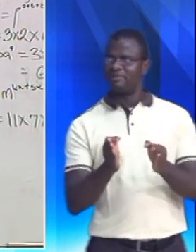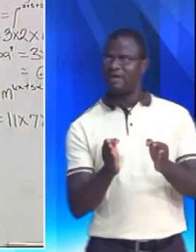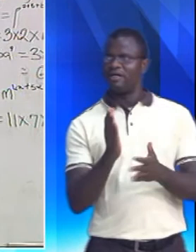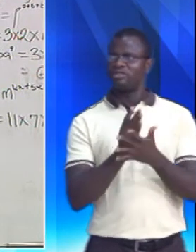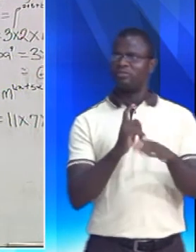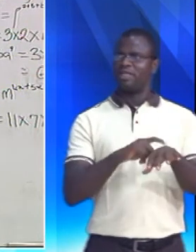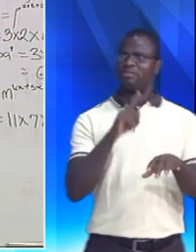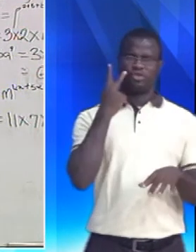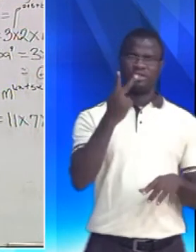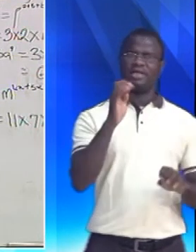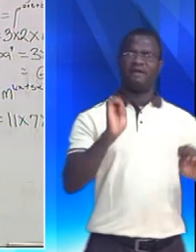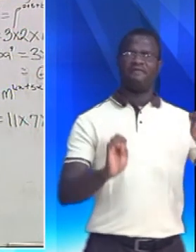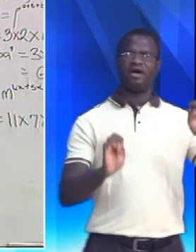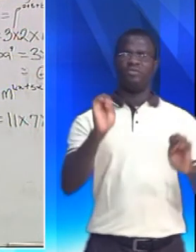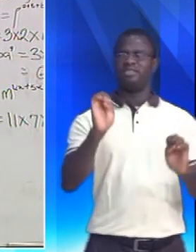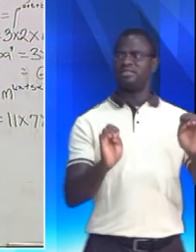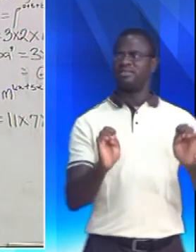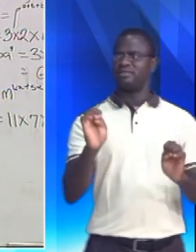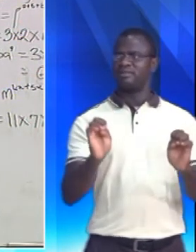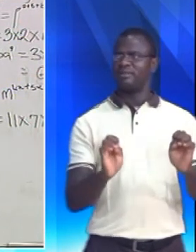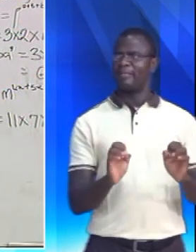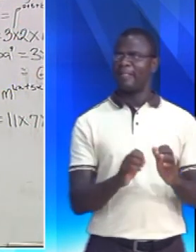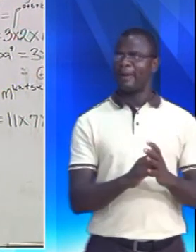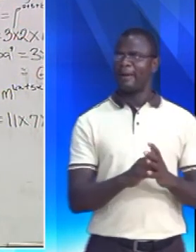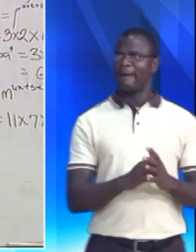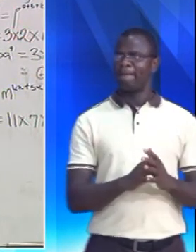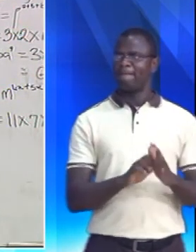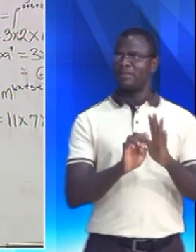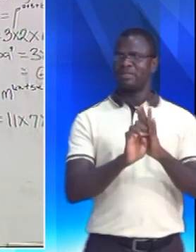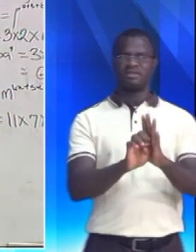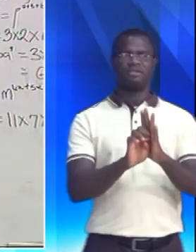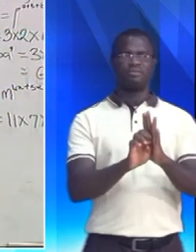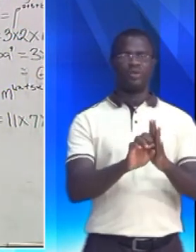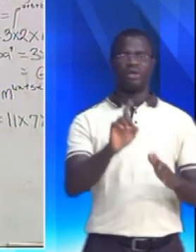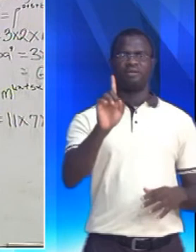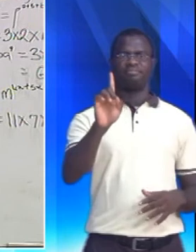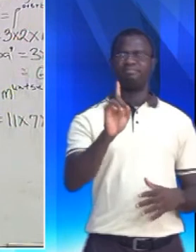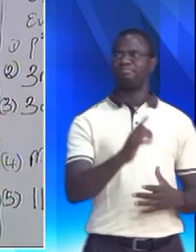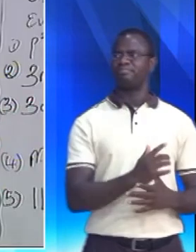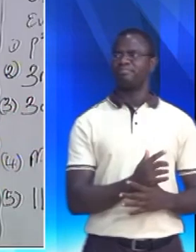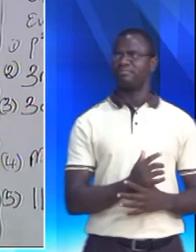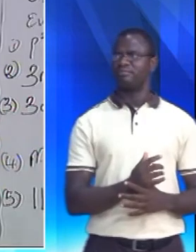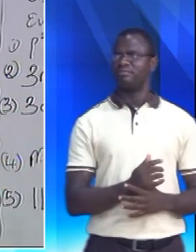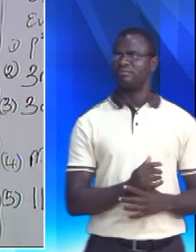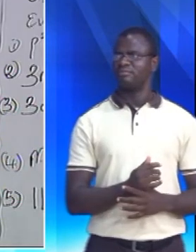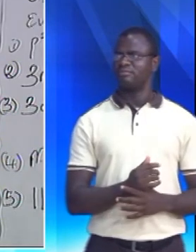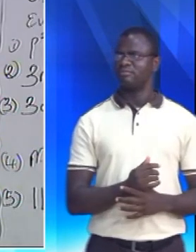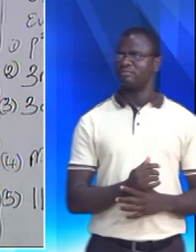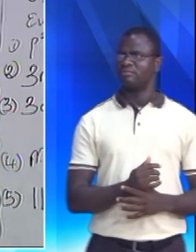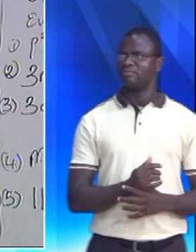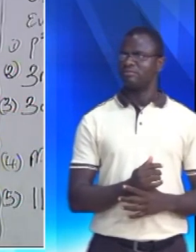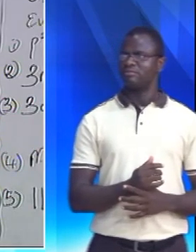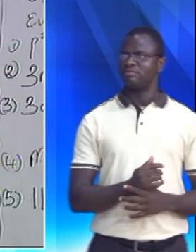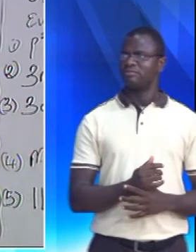Now, if we are to go with example number 1, which says 10 raised to power